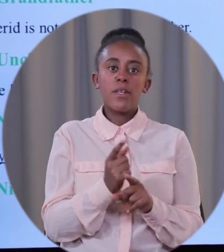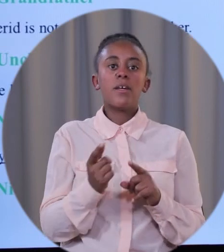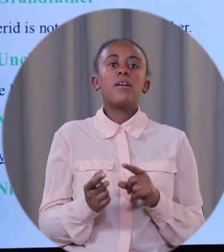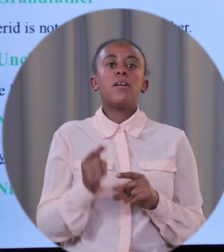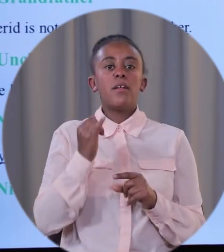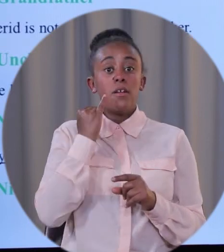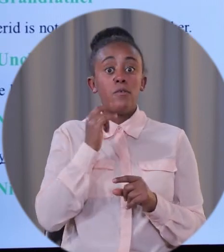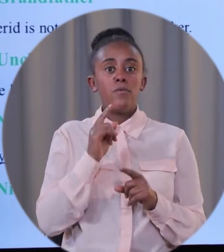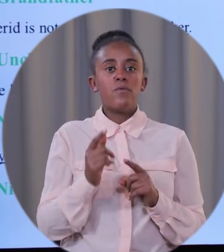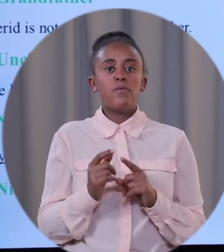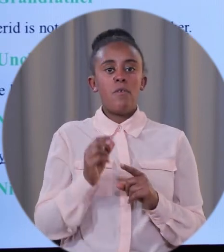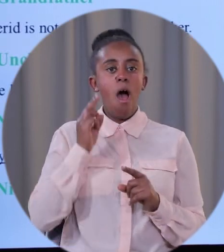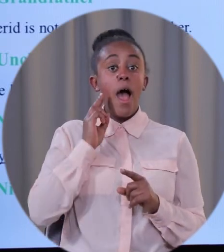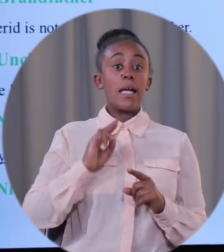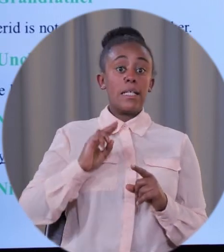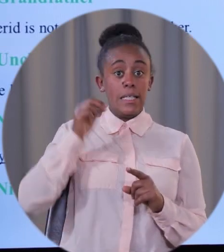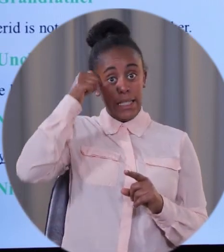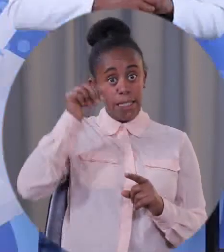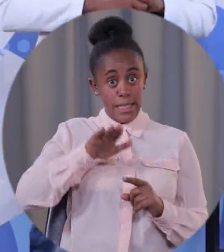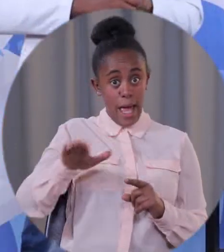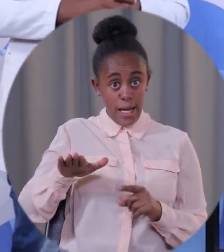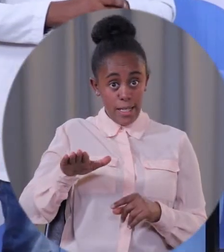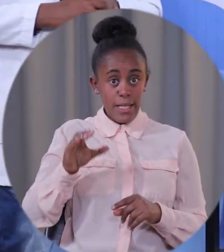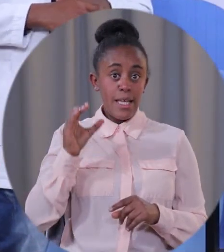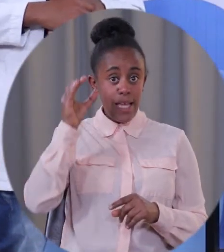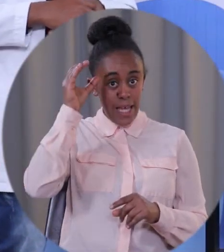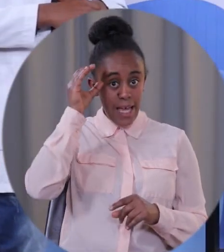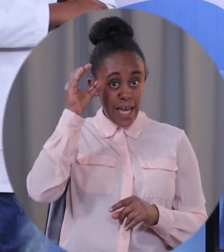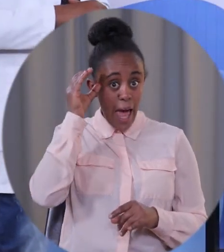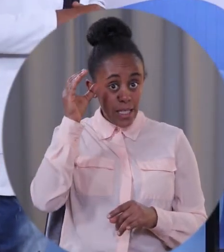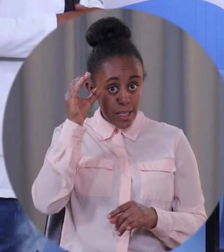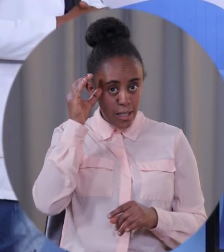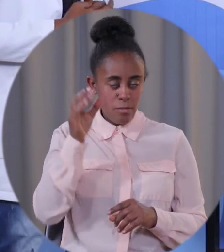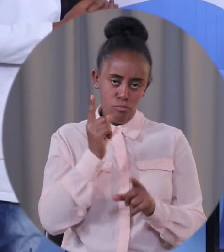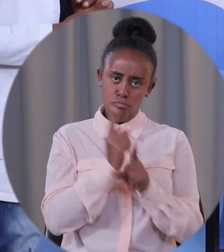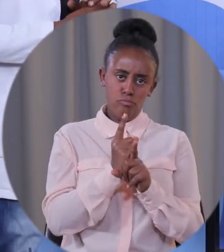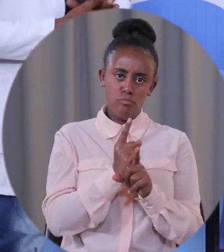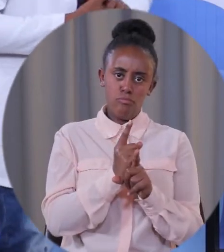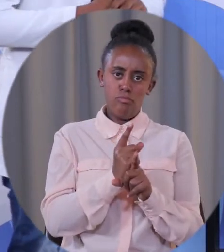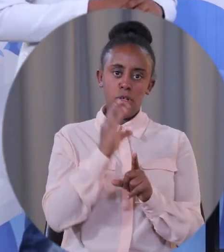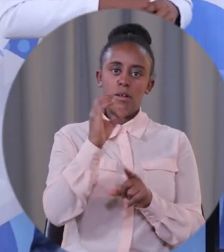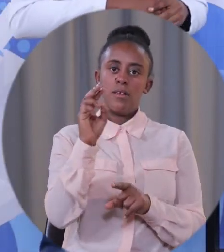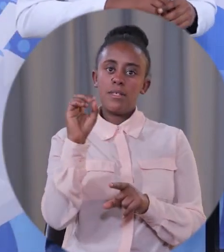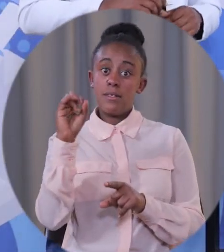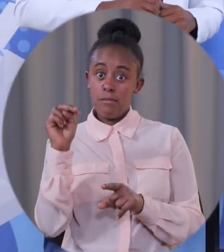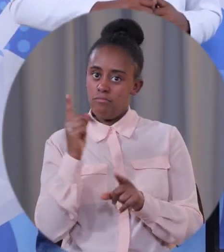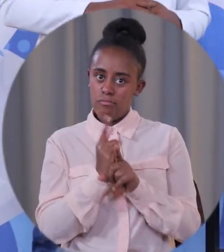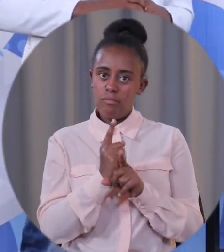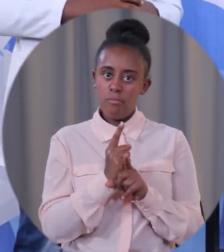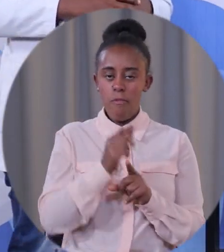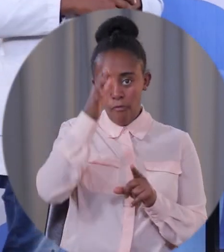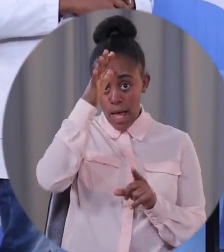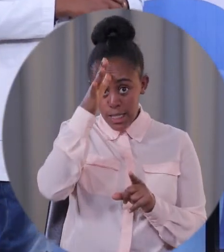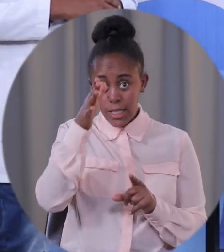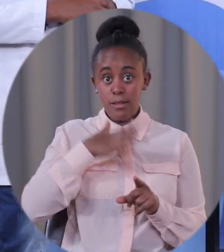And if you answer, my uncle's son is cousin, you are correct. And if you answer, my father's